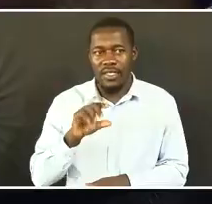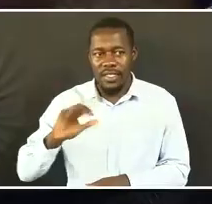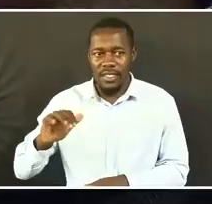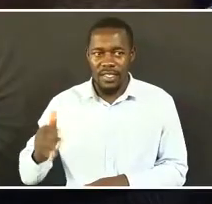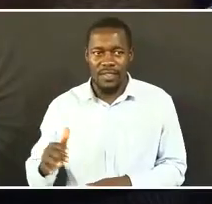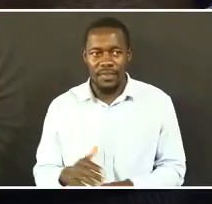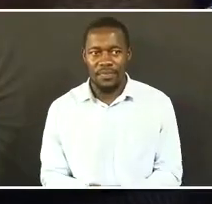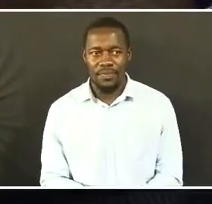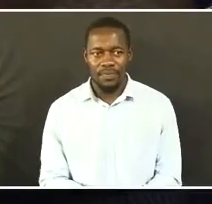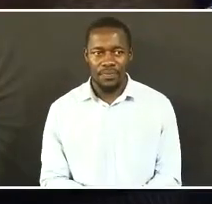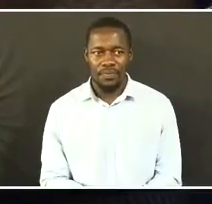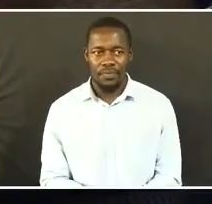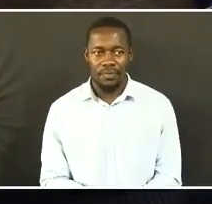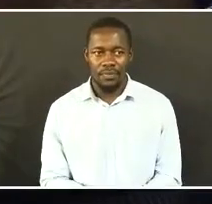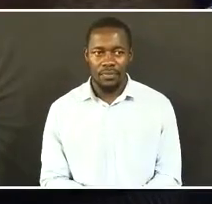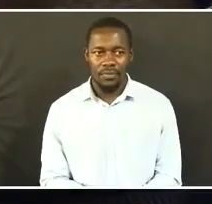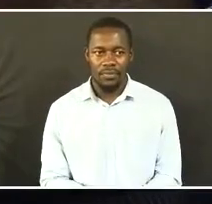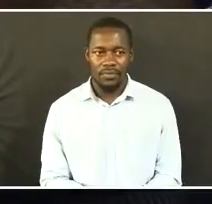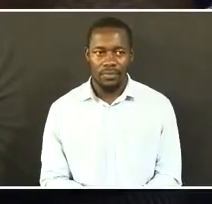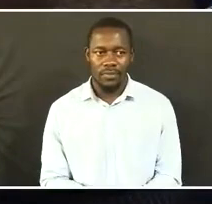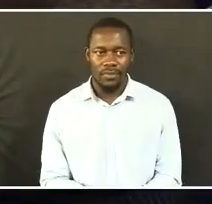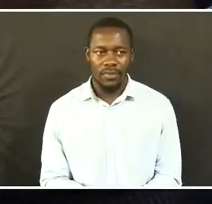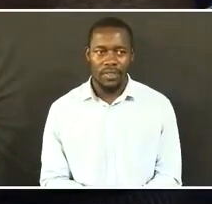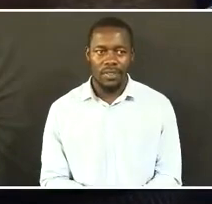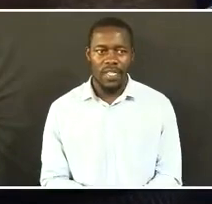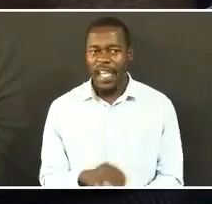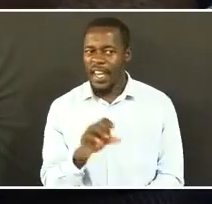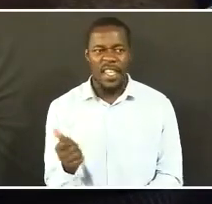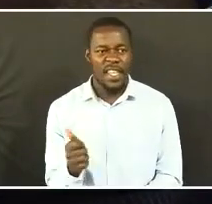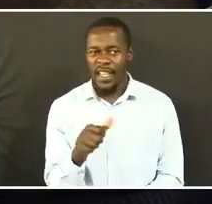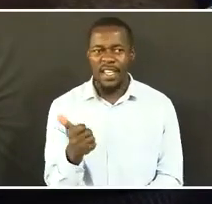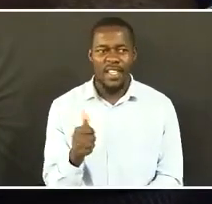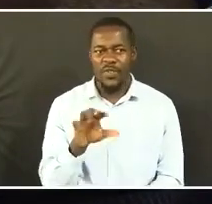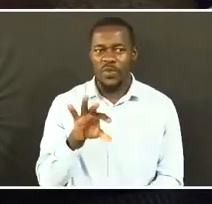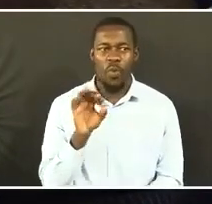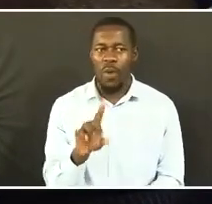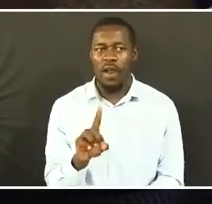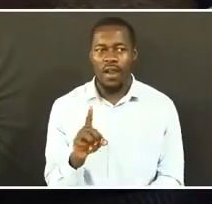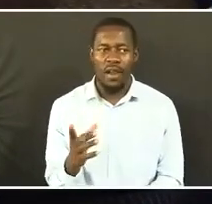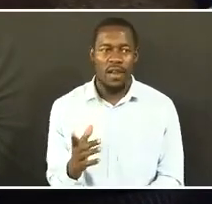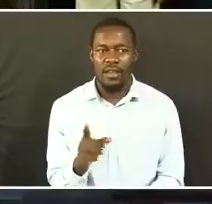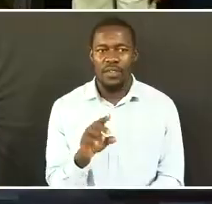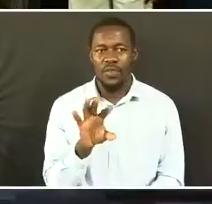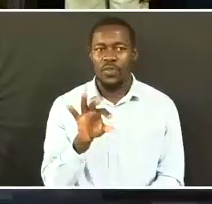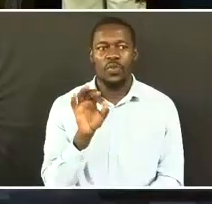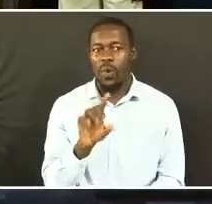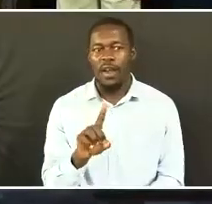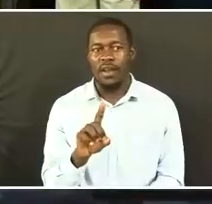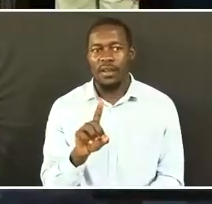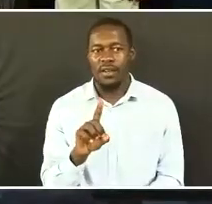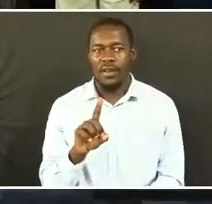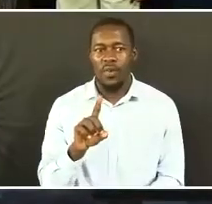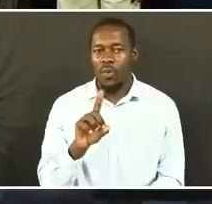please. Anyone can answer the question? What name? There is no wrong answer. Any city in the world that